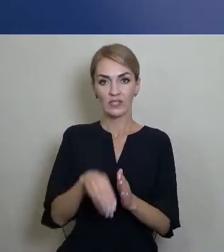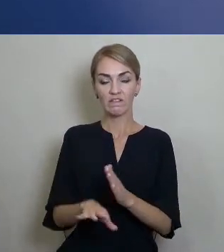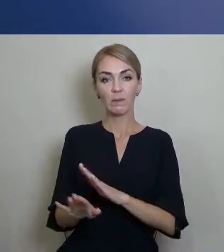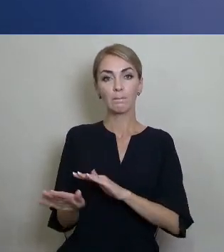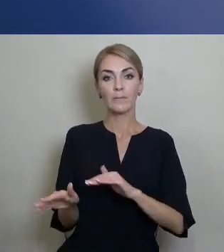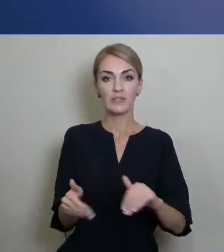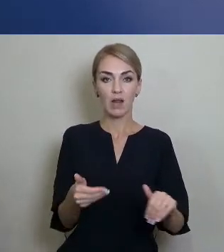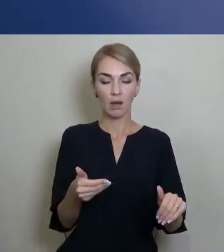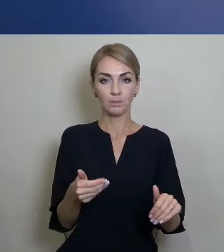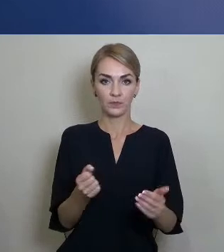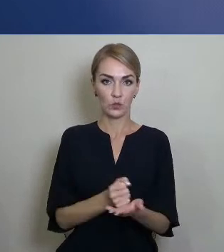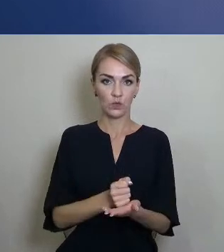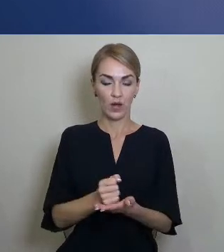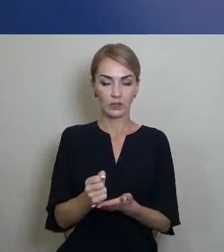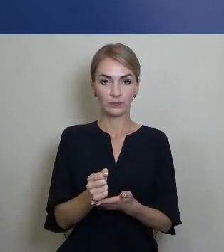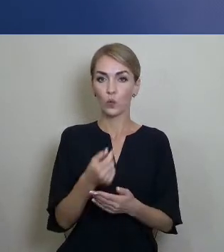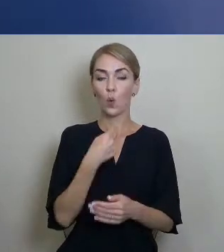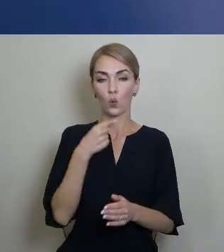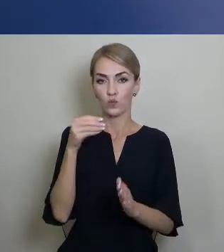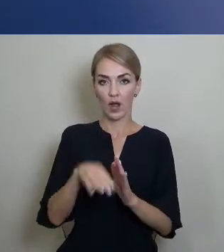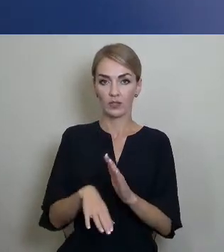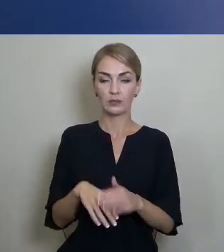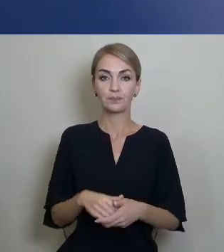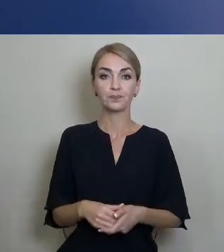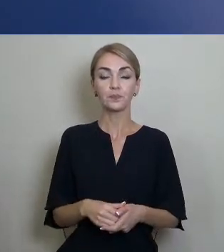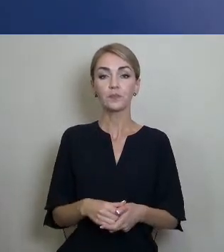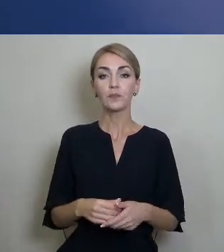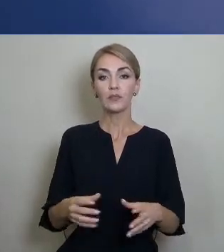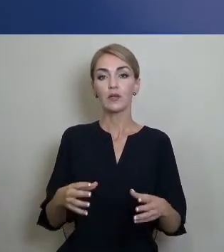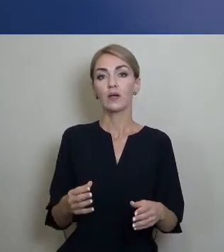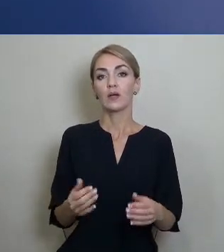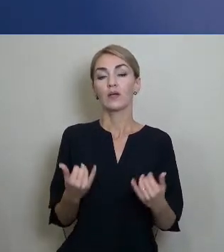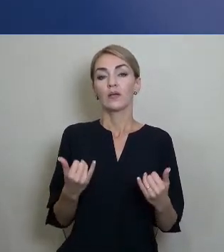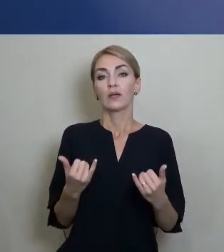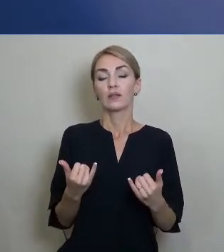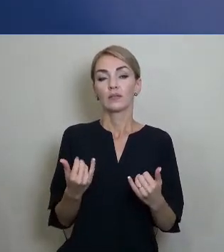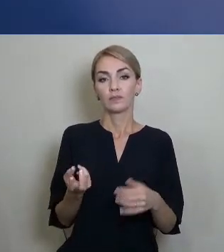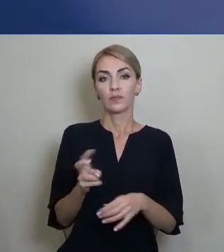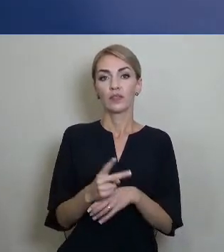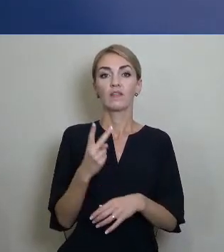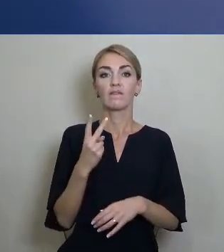at the elections after the voting. We have two